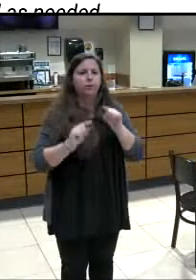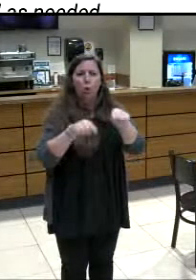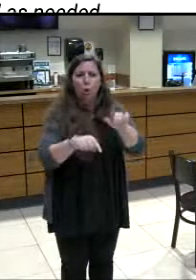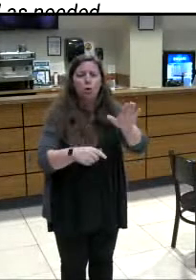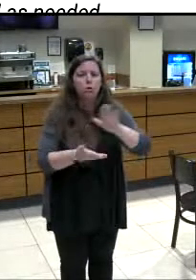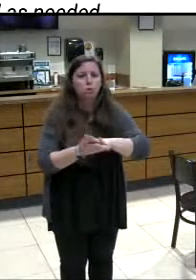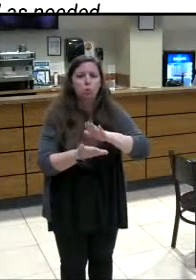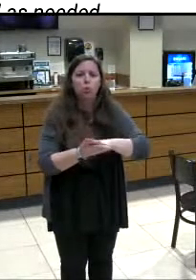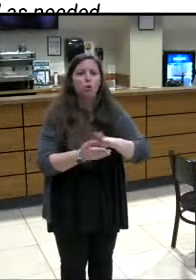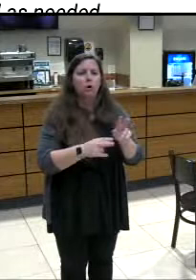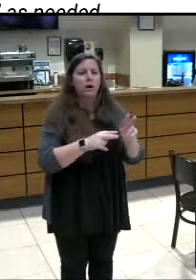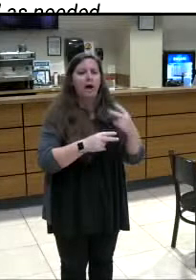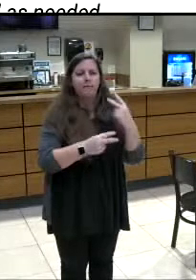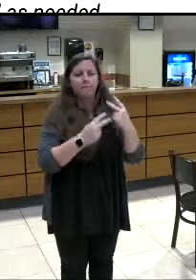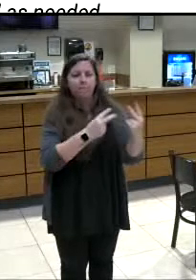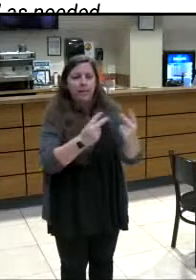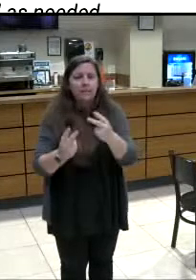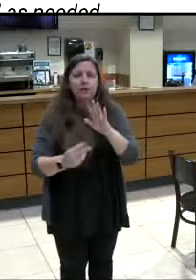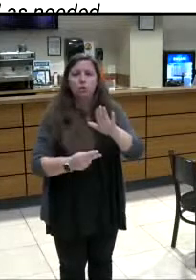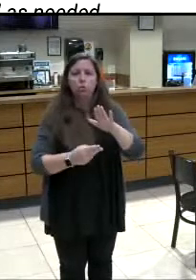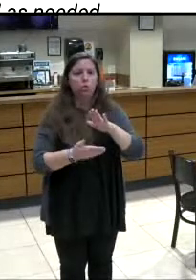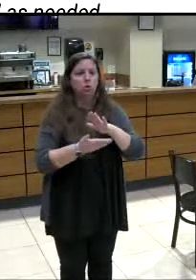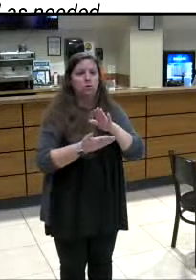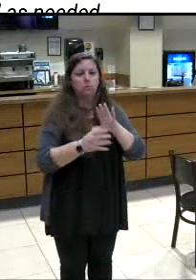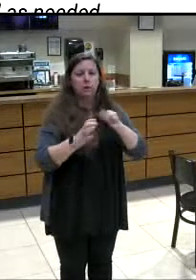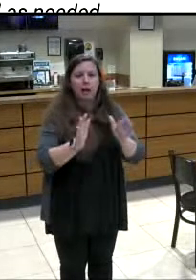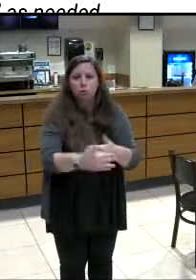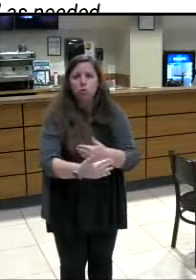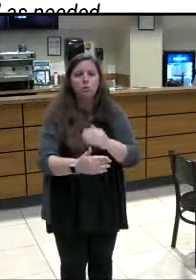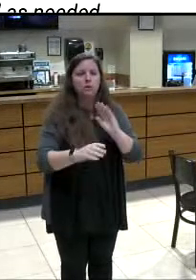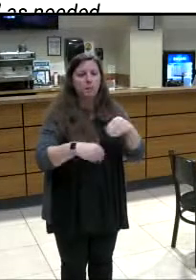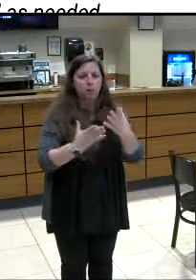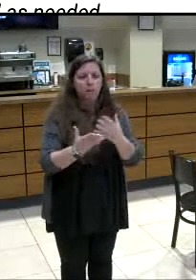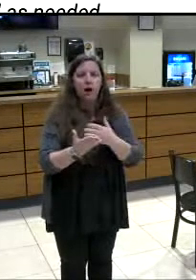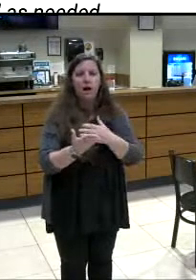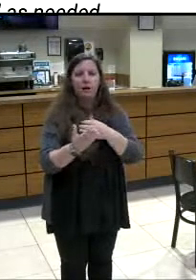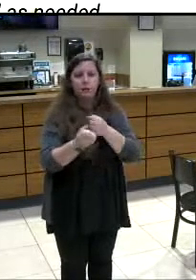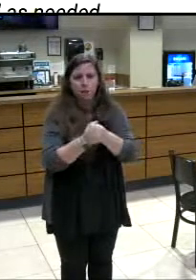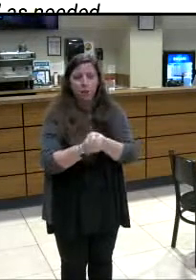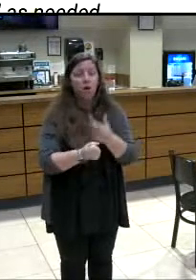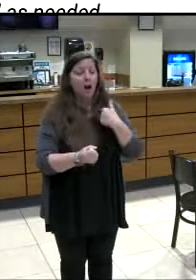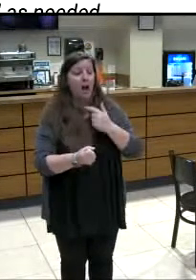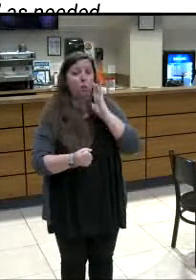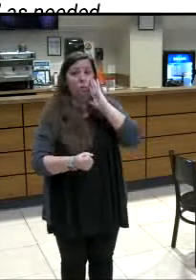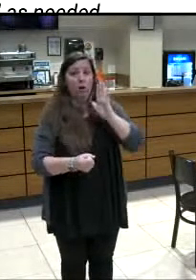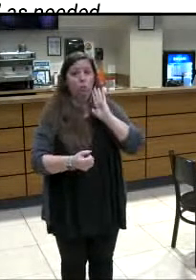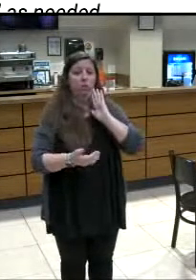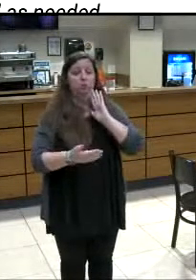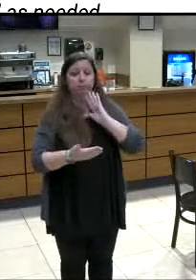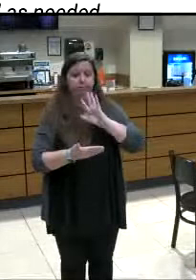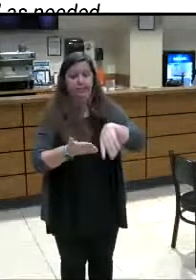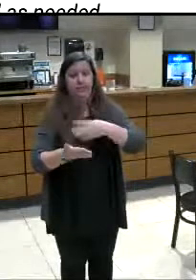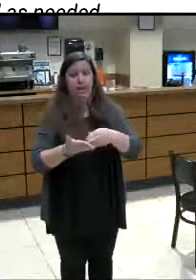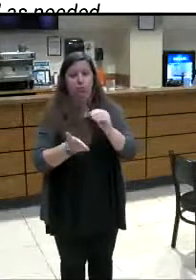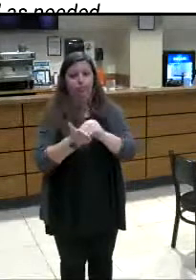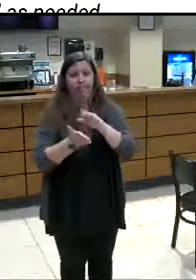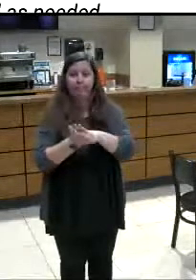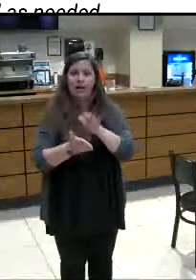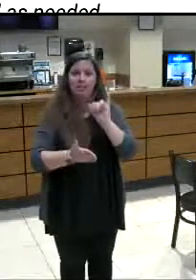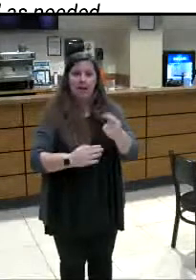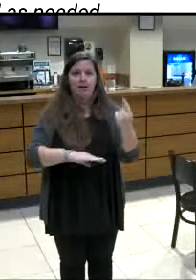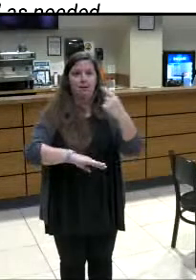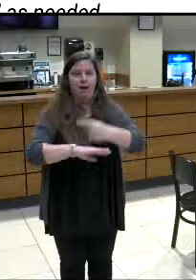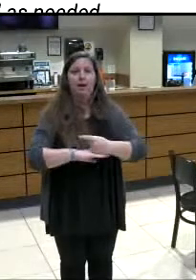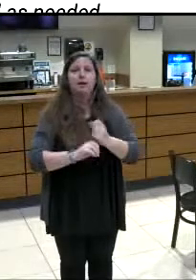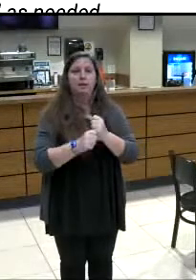to visit all of your classrooms and provide you with support? We schedule that day so it doesn't fall through the cracks, so we can make sure that we're moving and